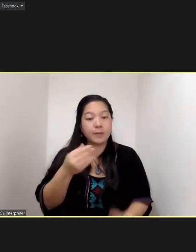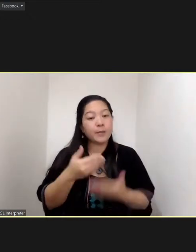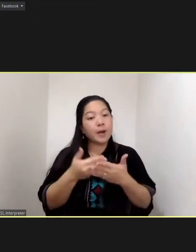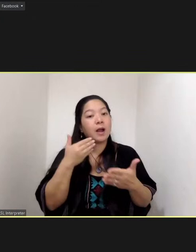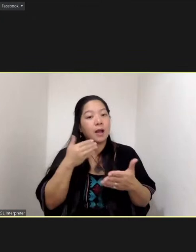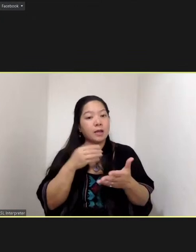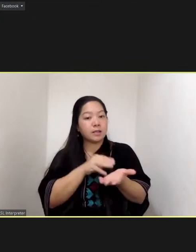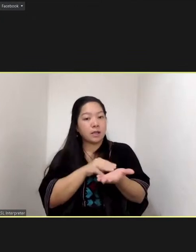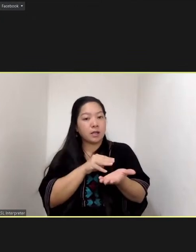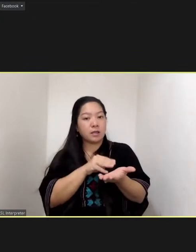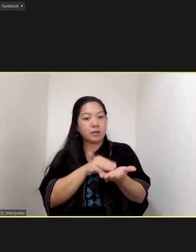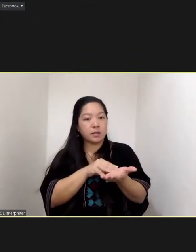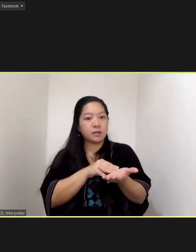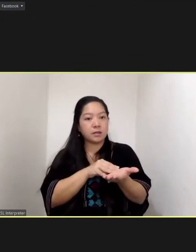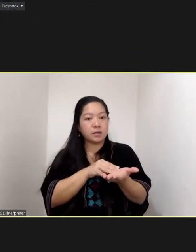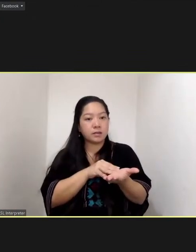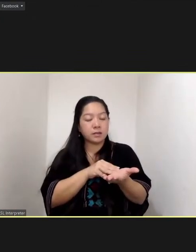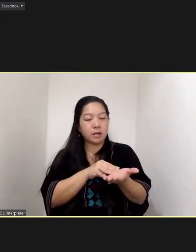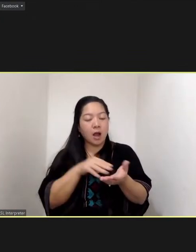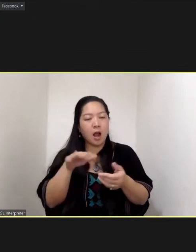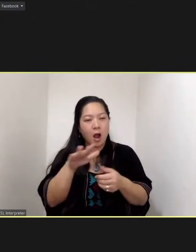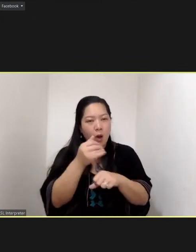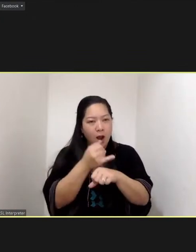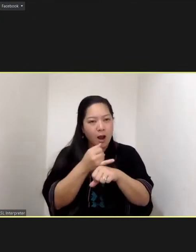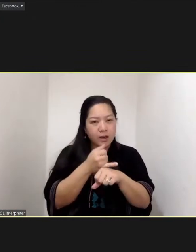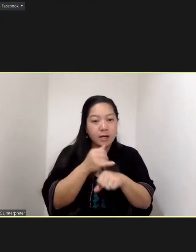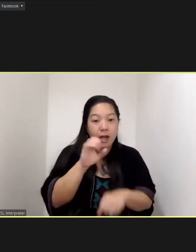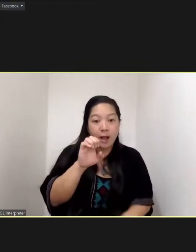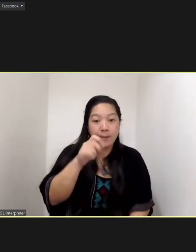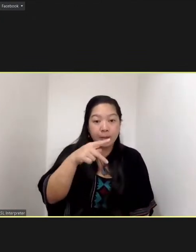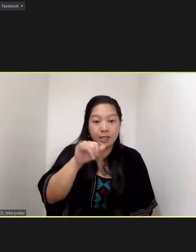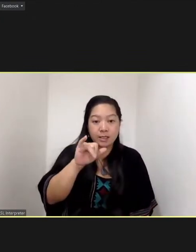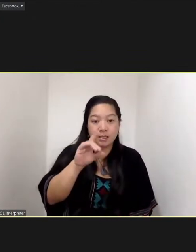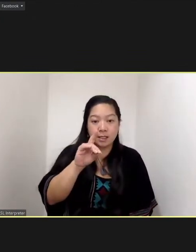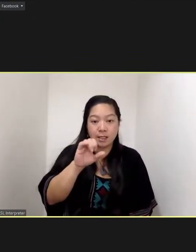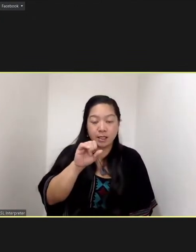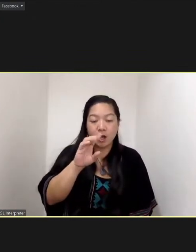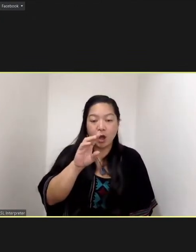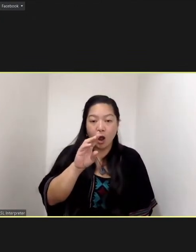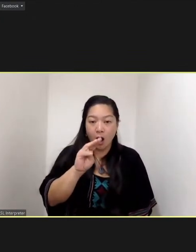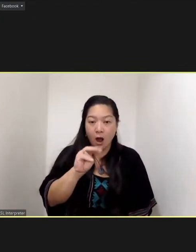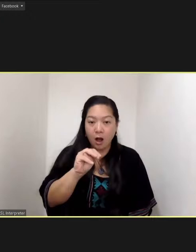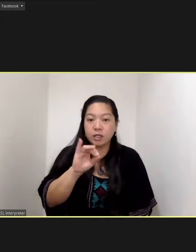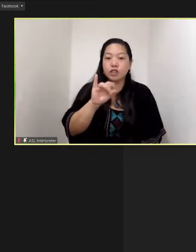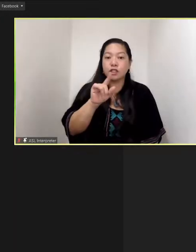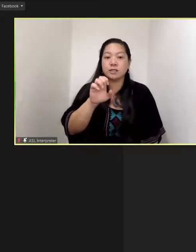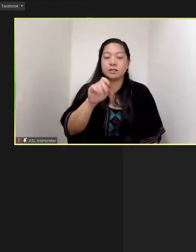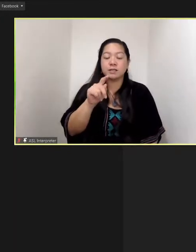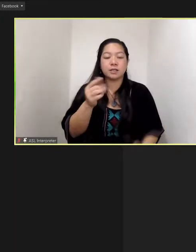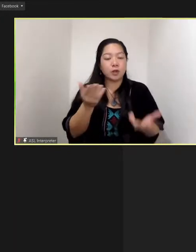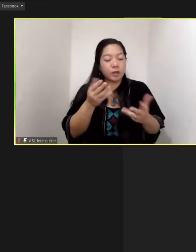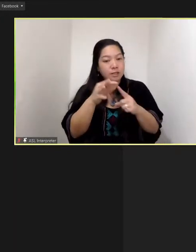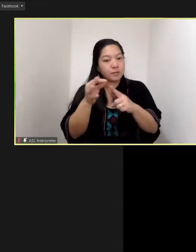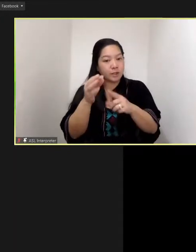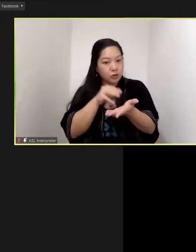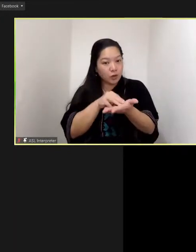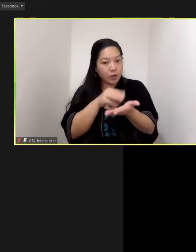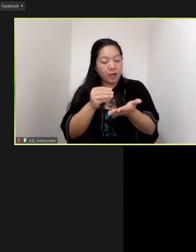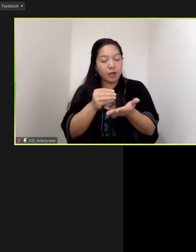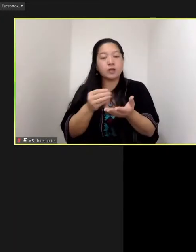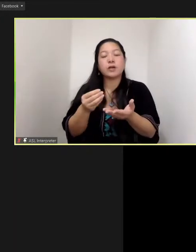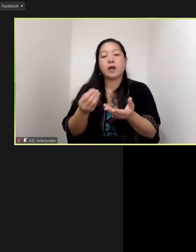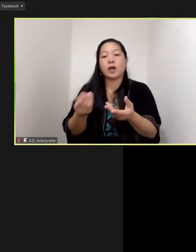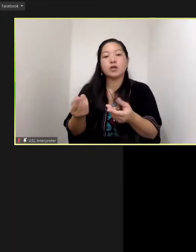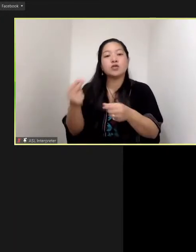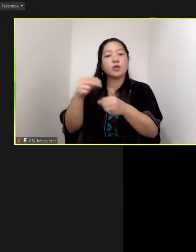Territorial Epidemiologist. I also wanted to introduce Dr. Annette David, another epidemiologist who's also joining us virtually and will be part